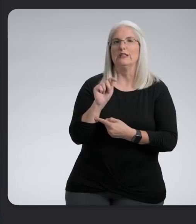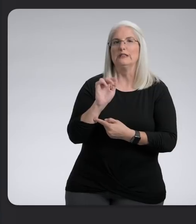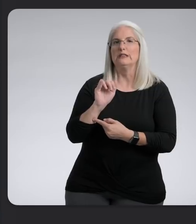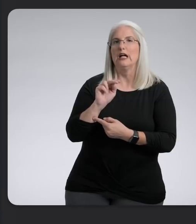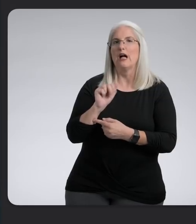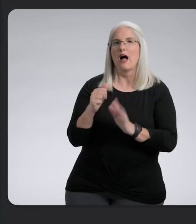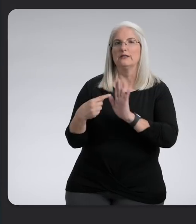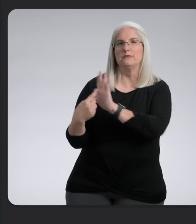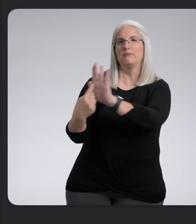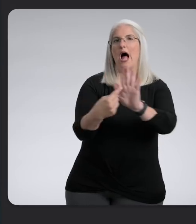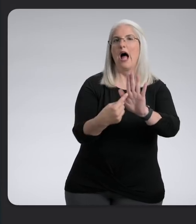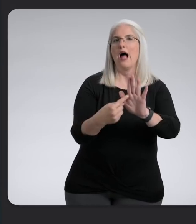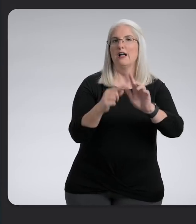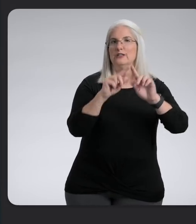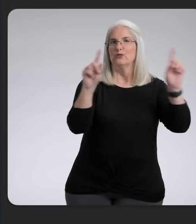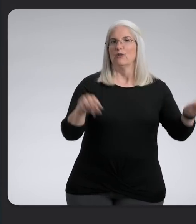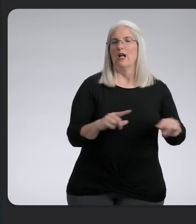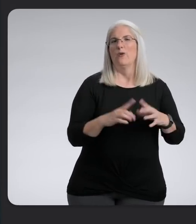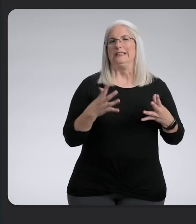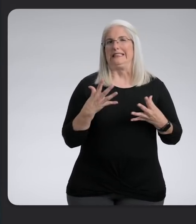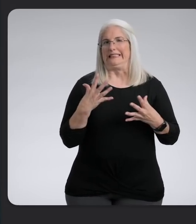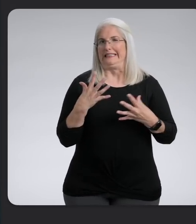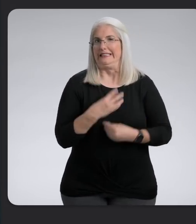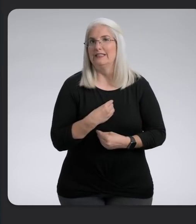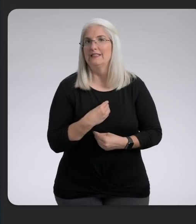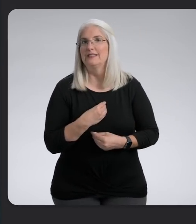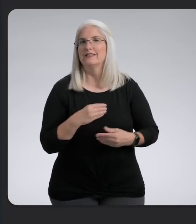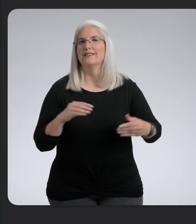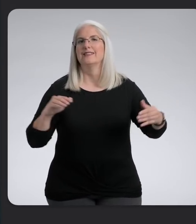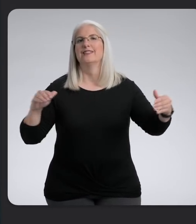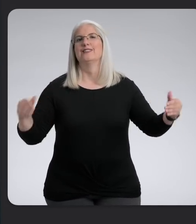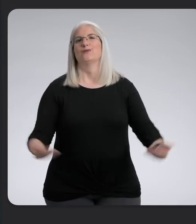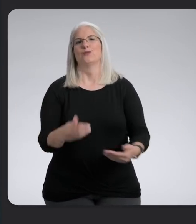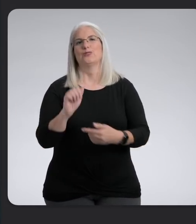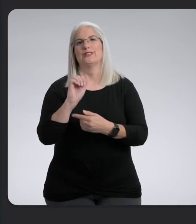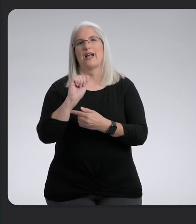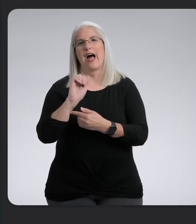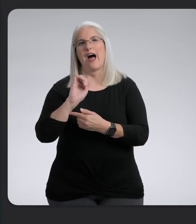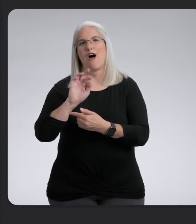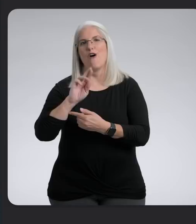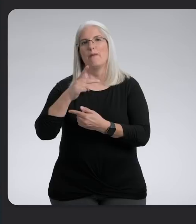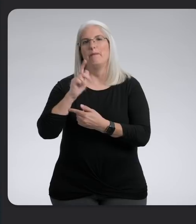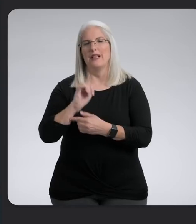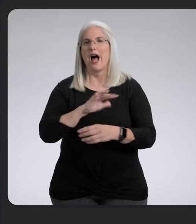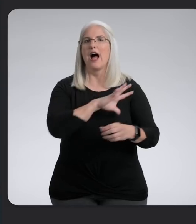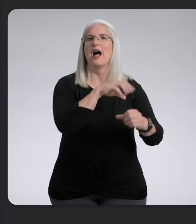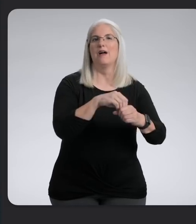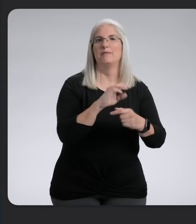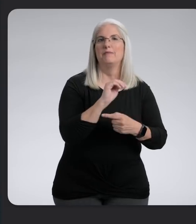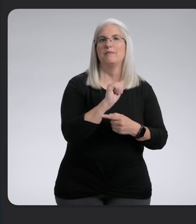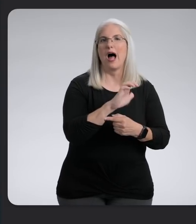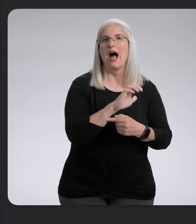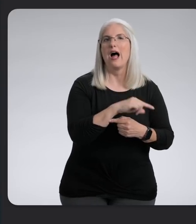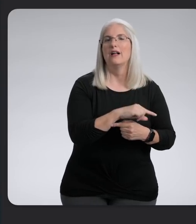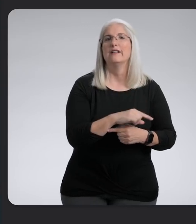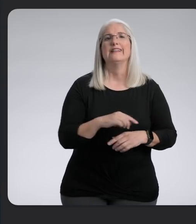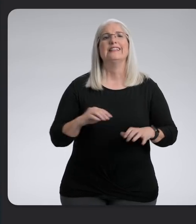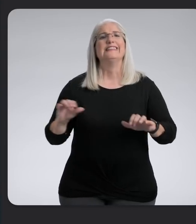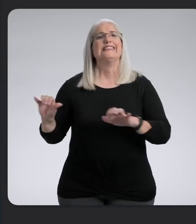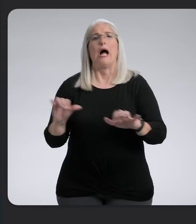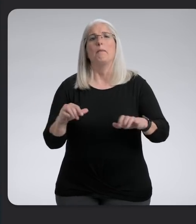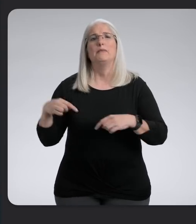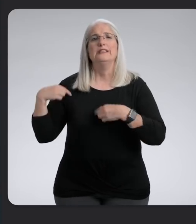simply amazing. That's why we're introducing AirPlay to Mac. It works just like AirPlay today, so it's